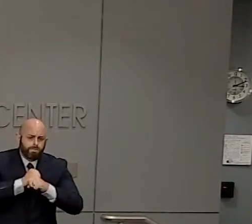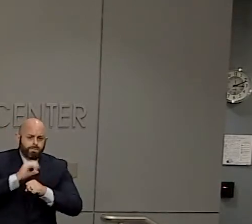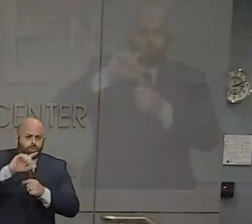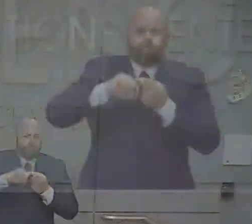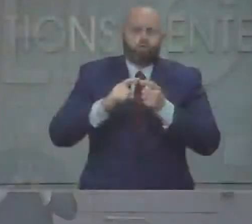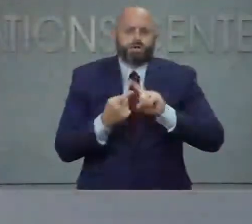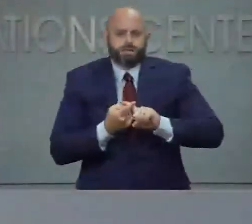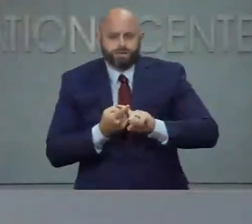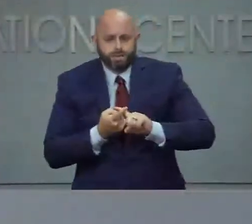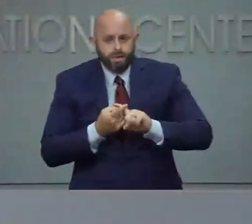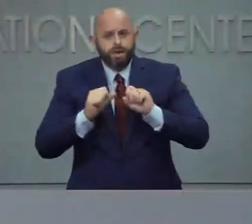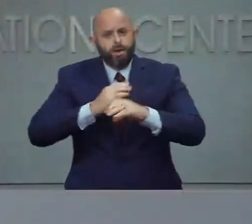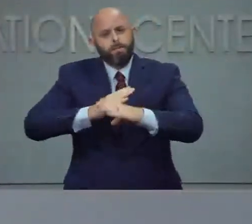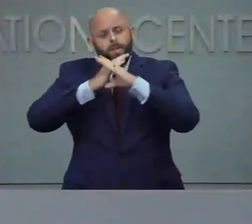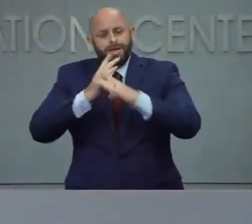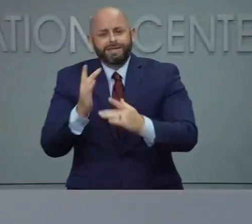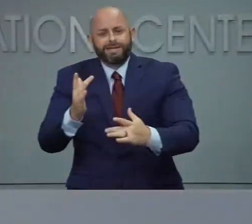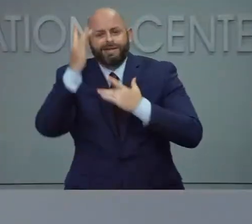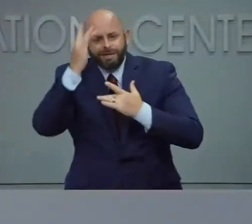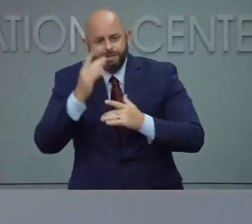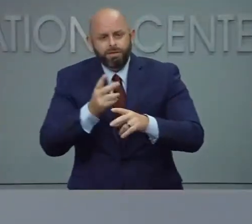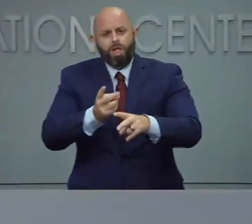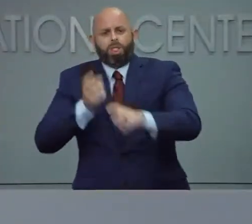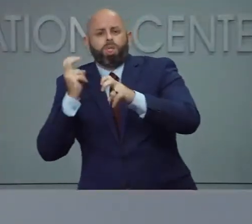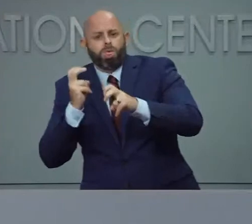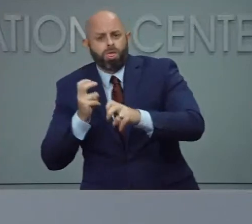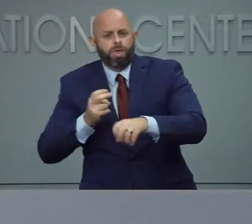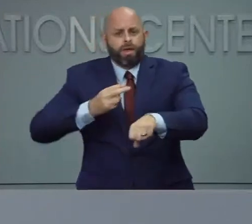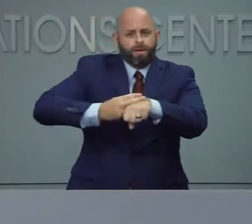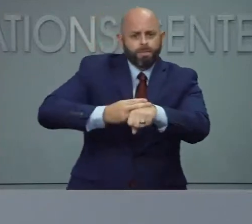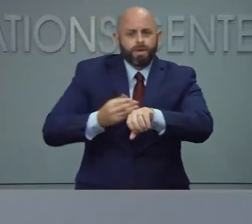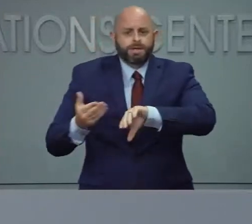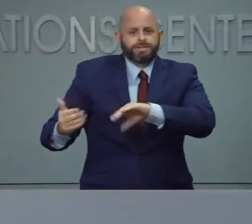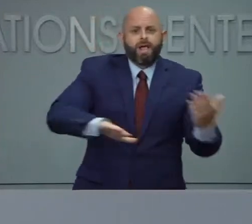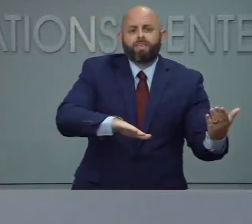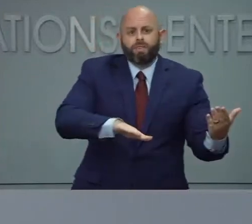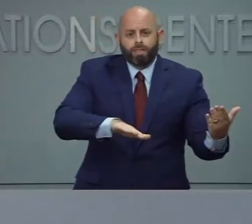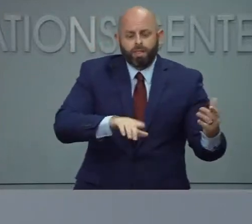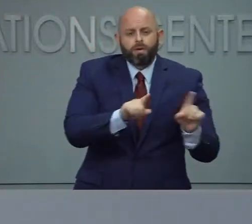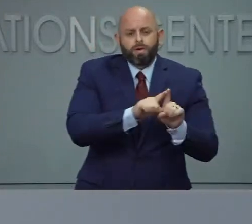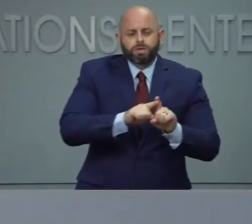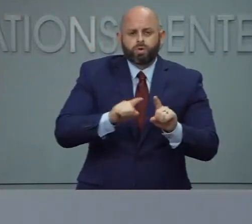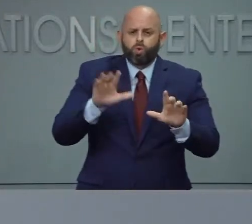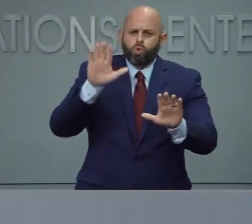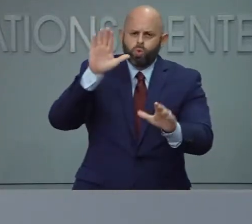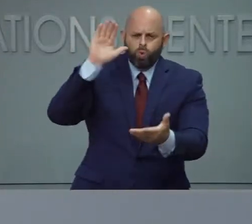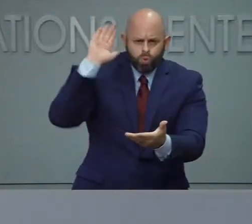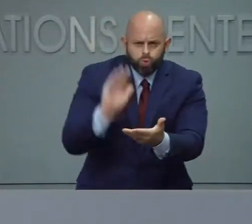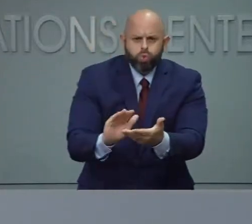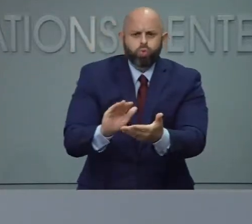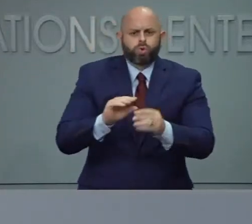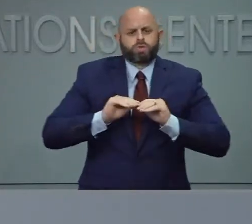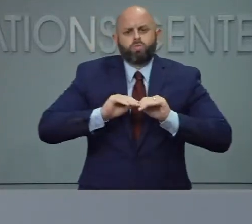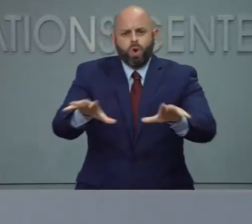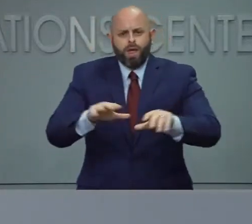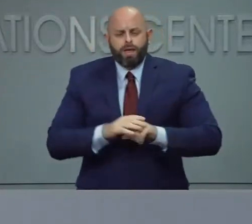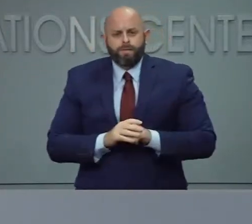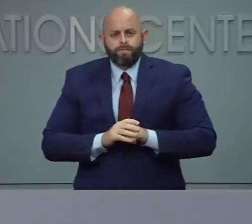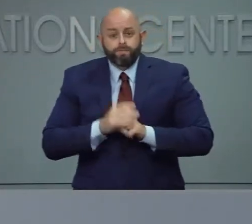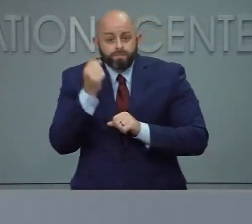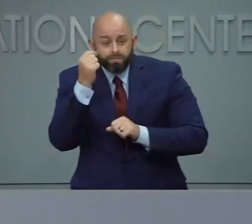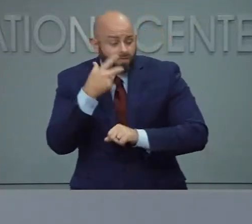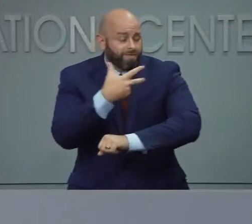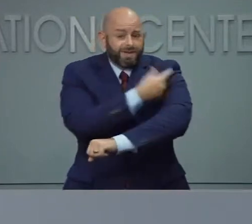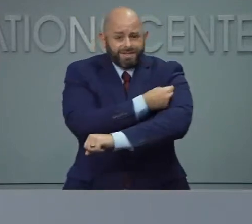serious illness, hospitalization, and death, and it slows community spread of this virus. Rigorous clinical trials among thousands of people